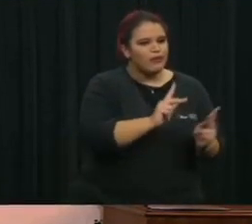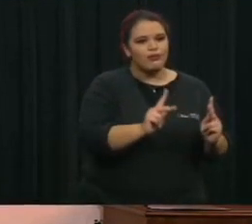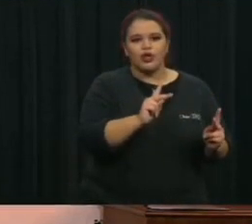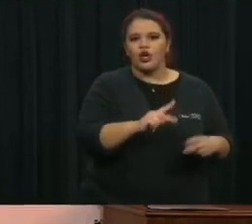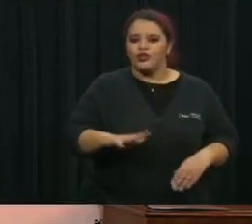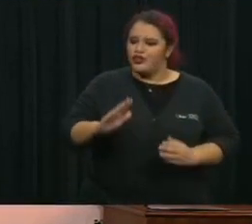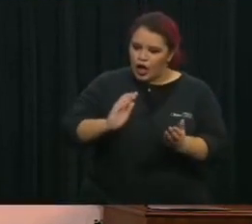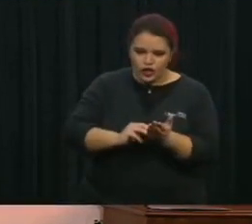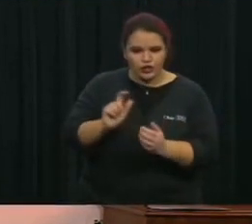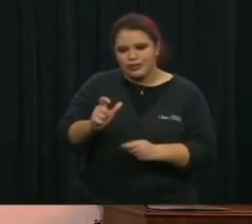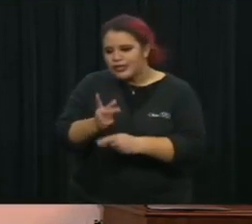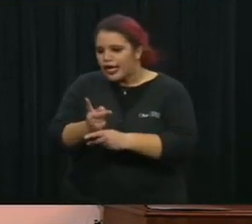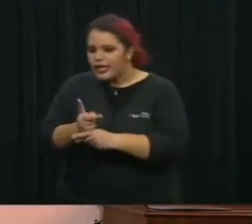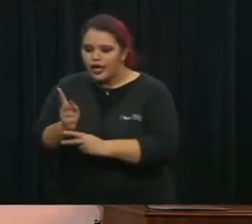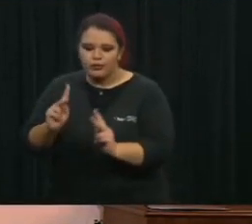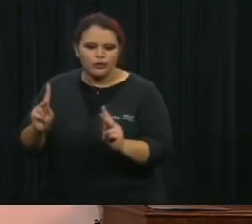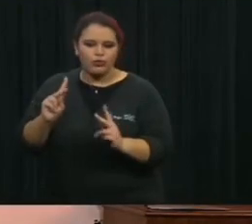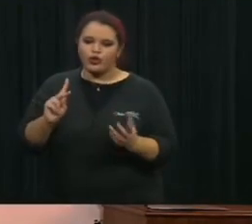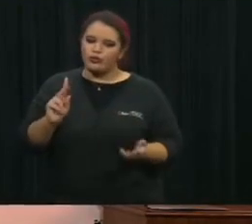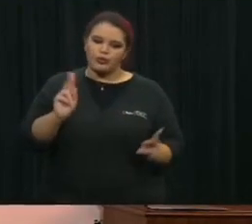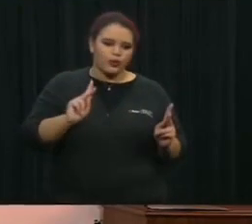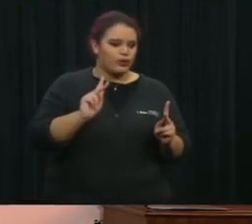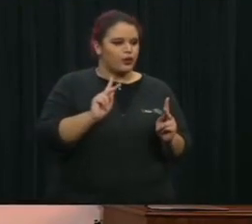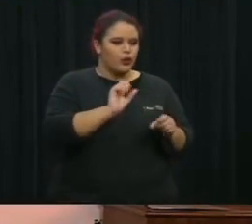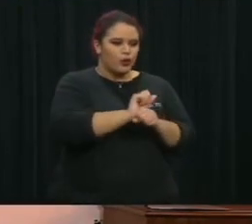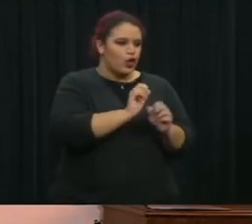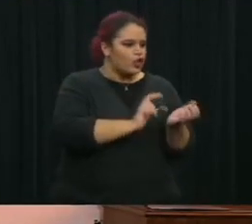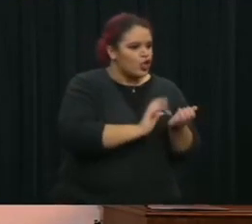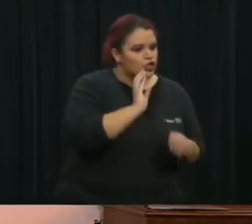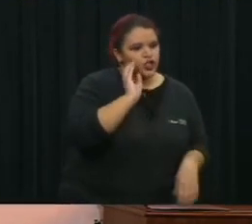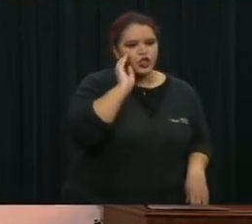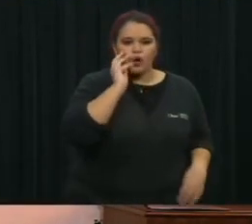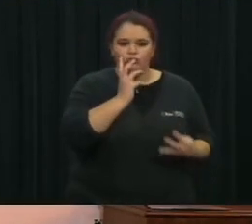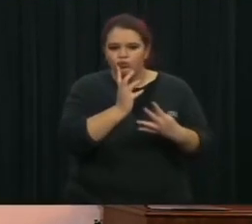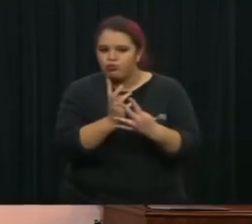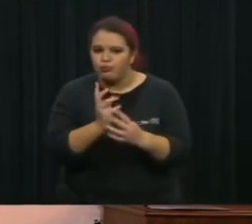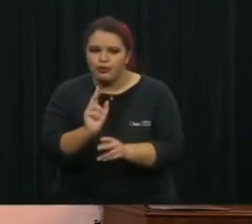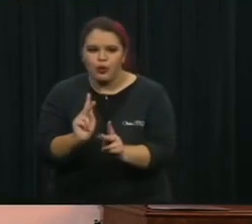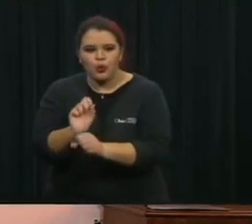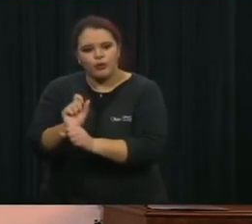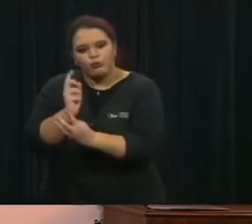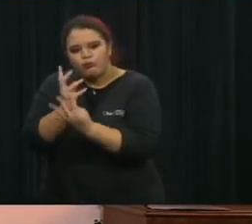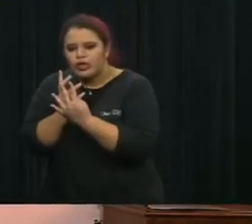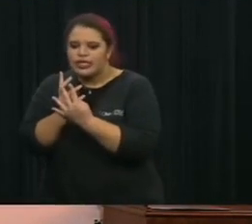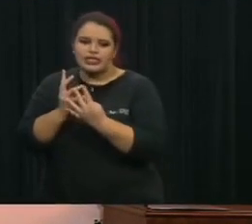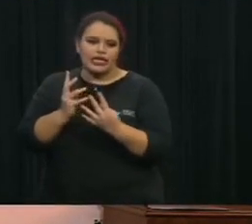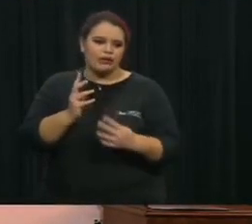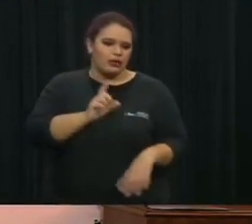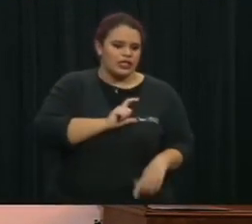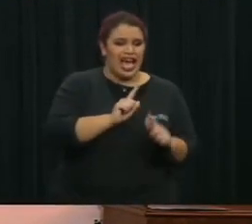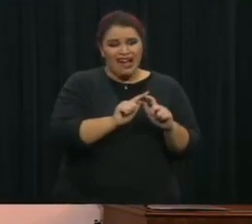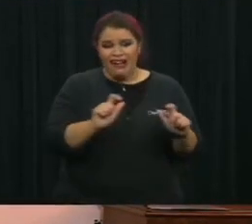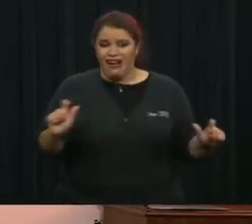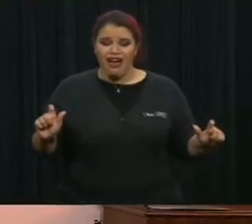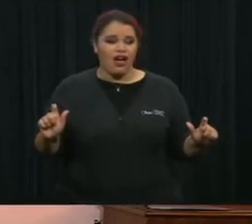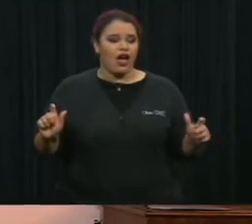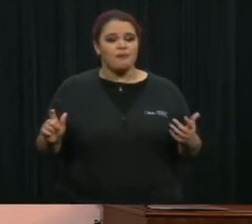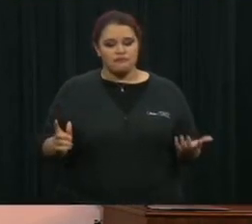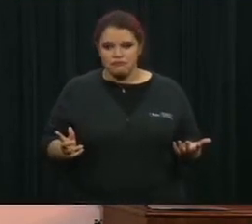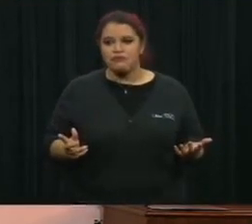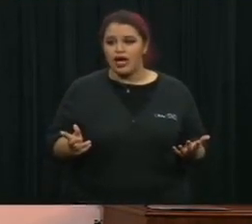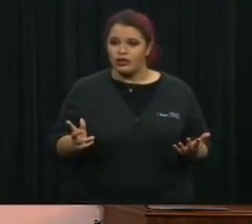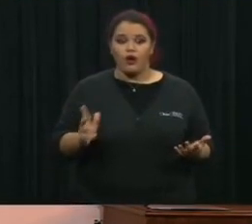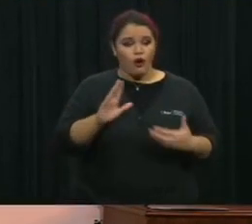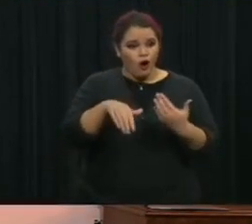they do. And people who work in nursing homes, people who work in our prisons. But we've asked state government, everybody, all my